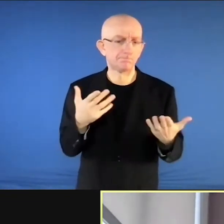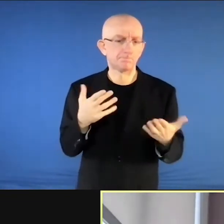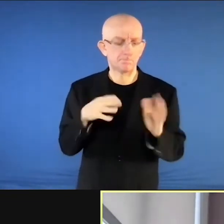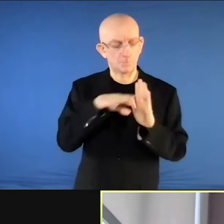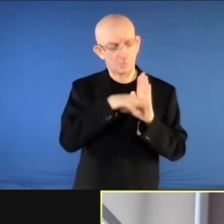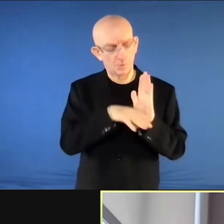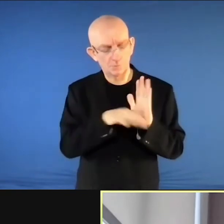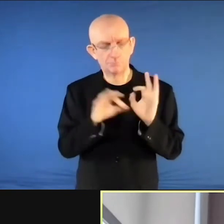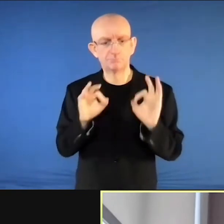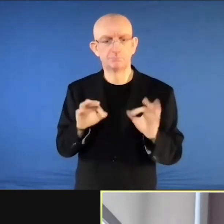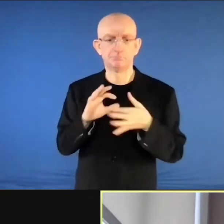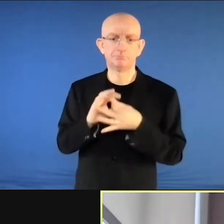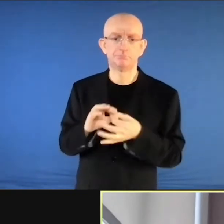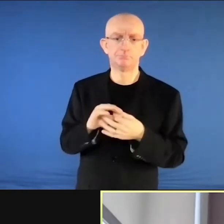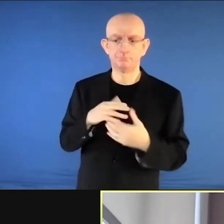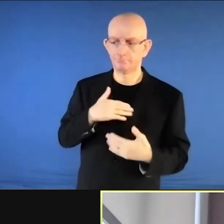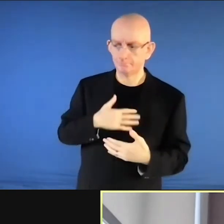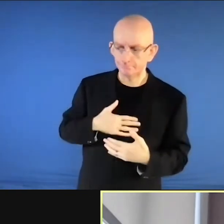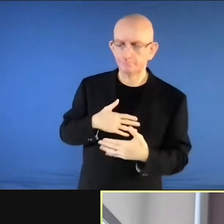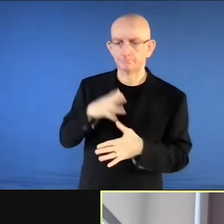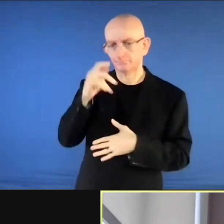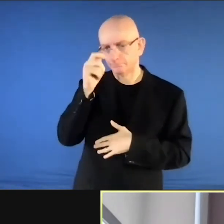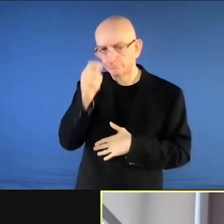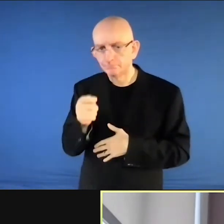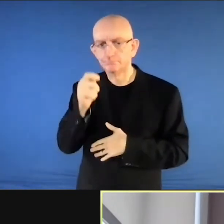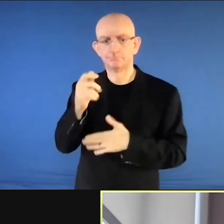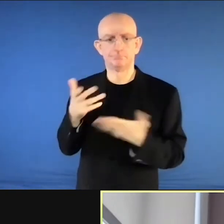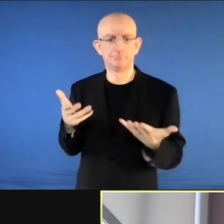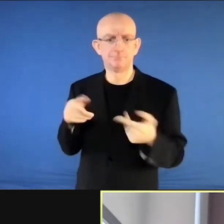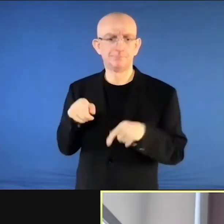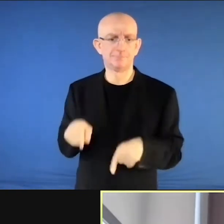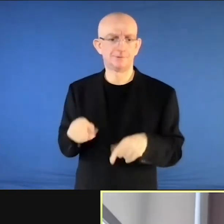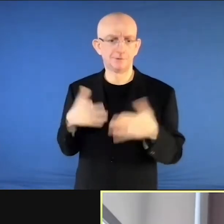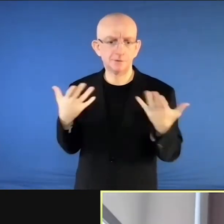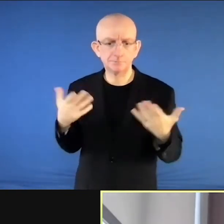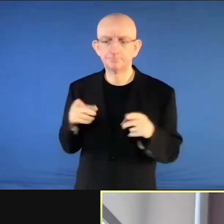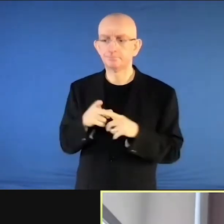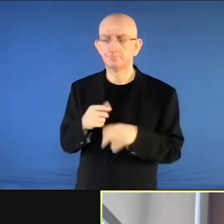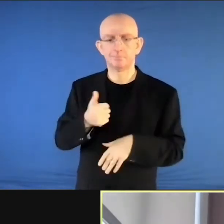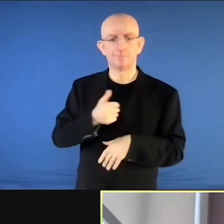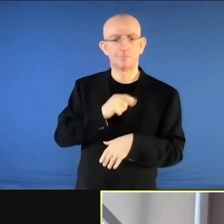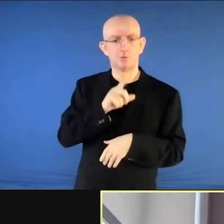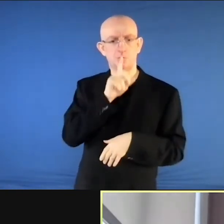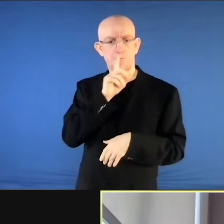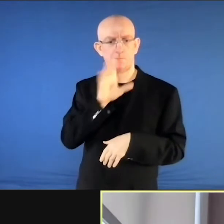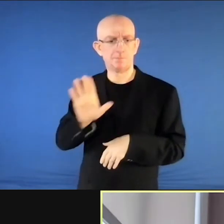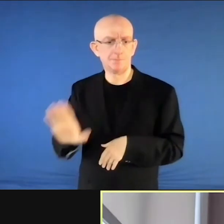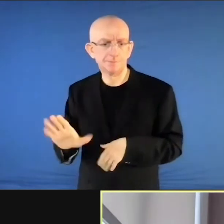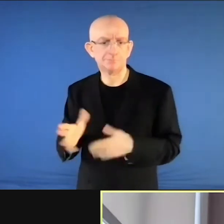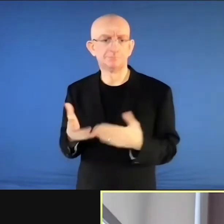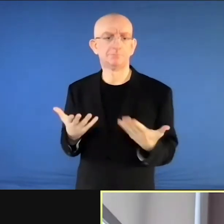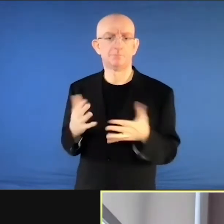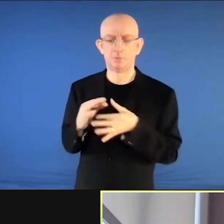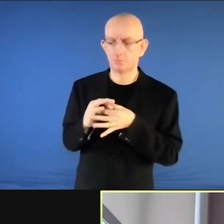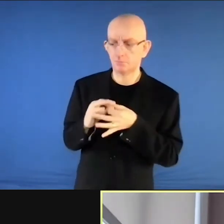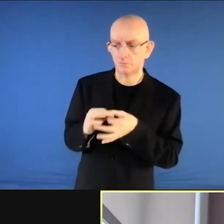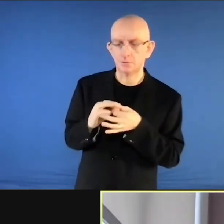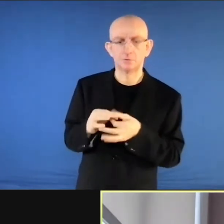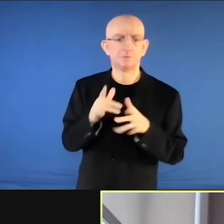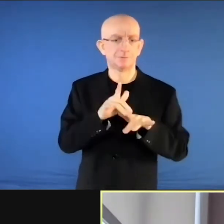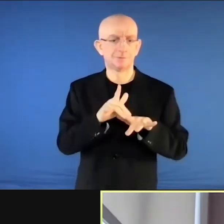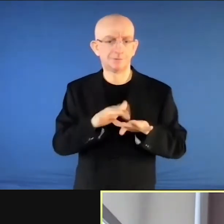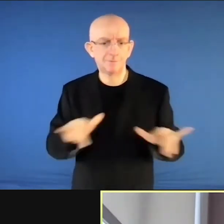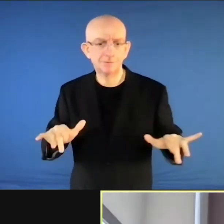of Ethics is special because it embeds each of these key principles within the general ethical